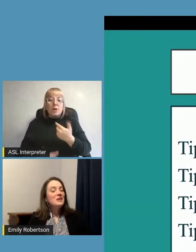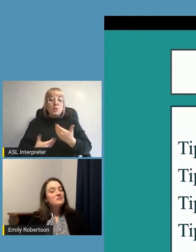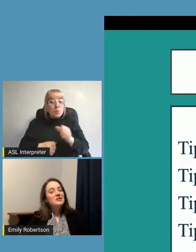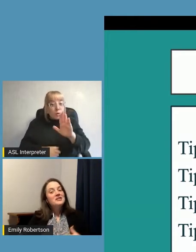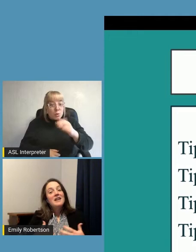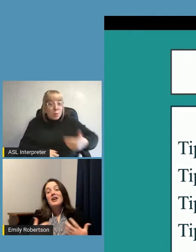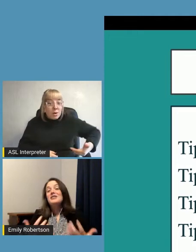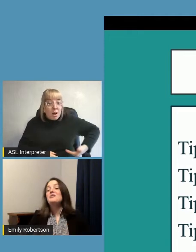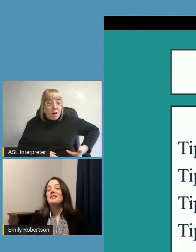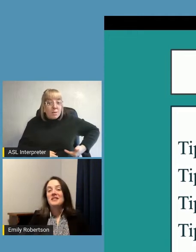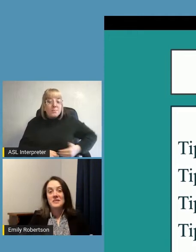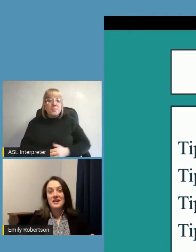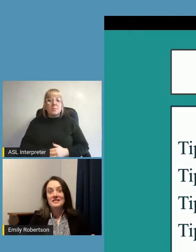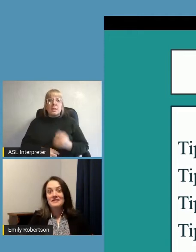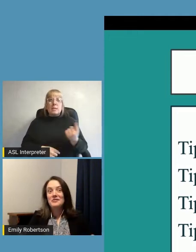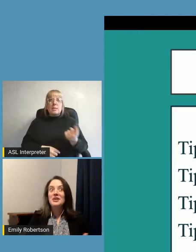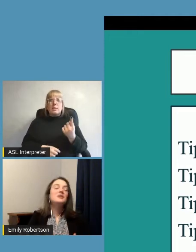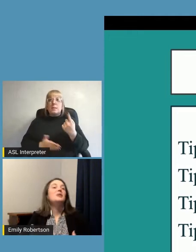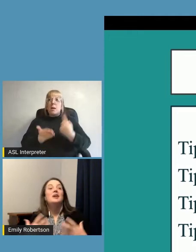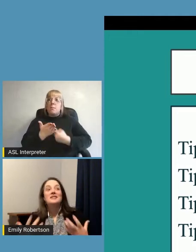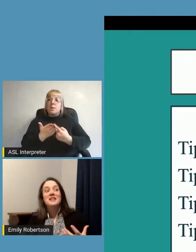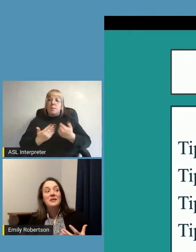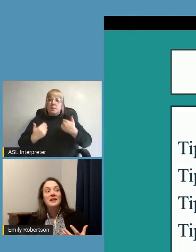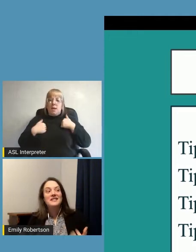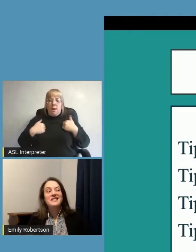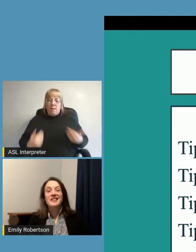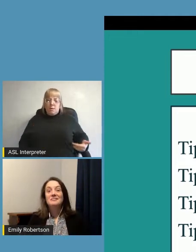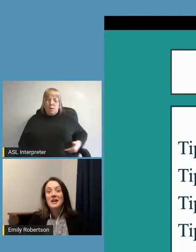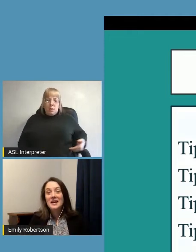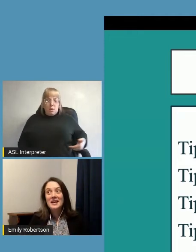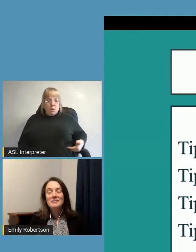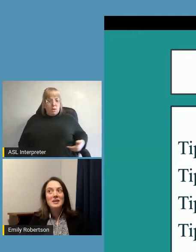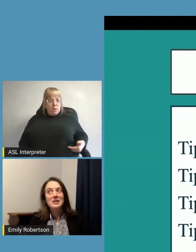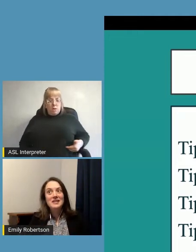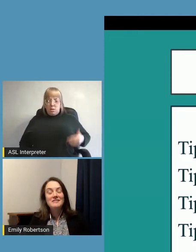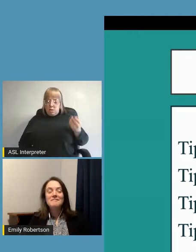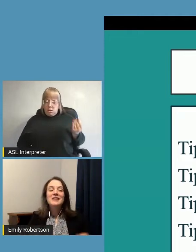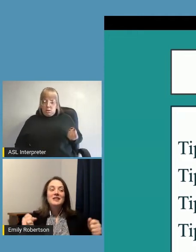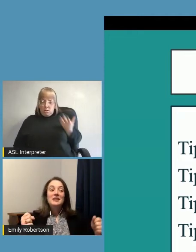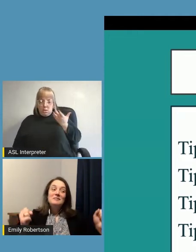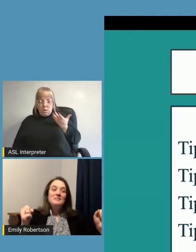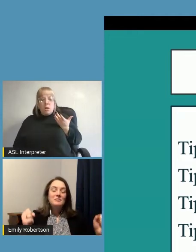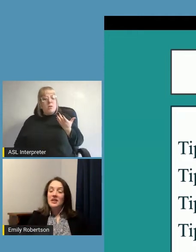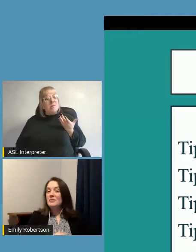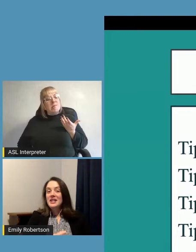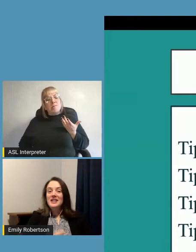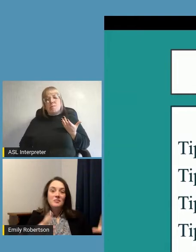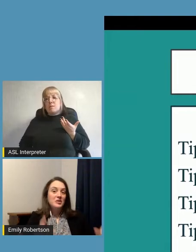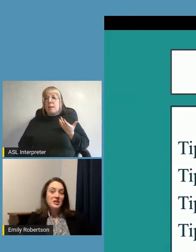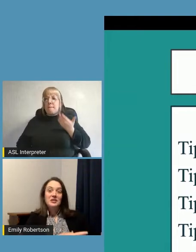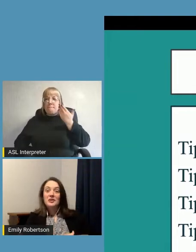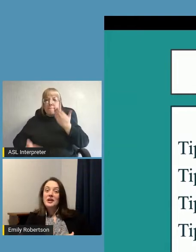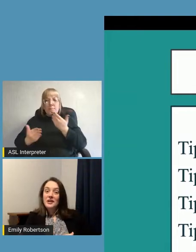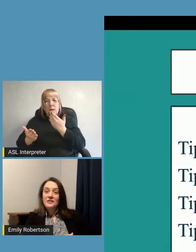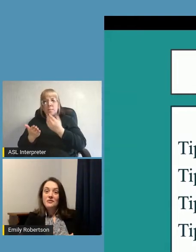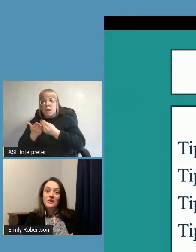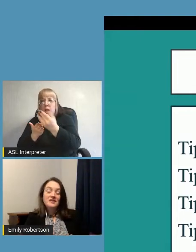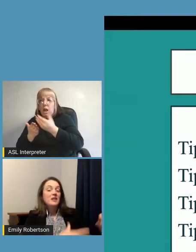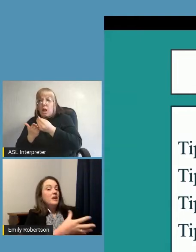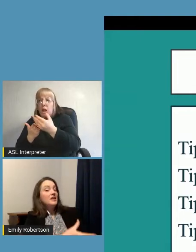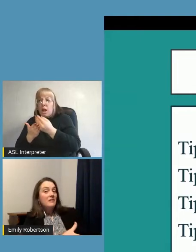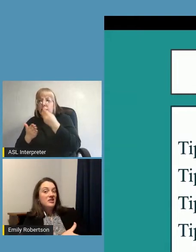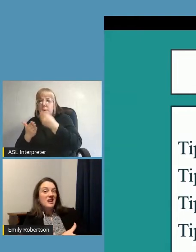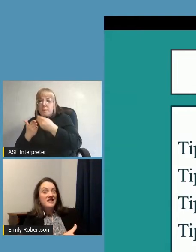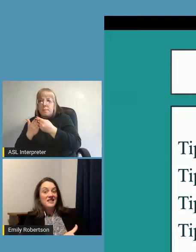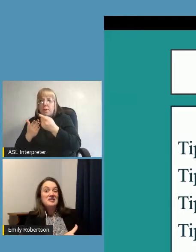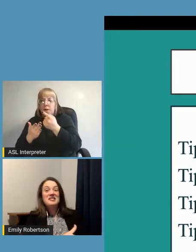So sometimes we just have a hunch about something. We know that our gut is telling us that, hey, maybe spending money in a particular area for,